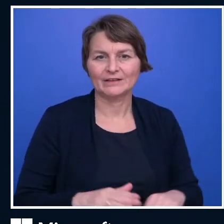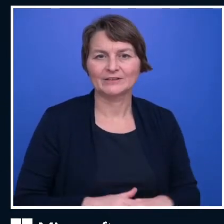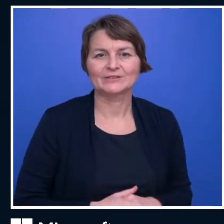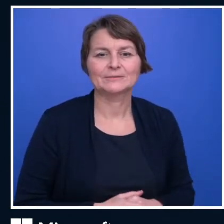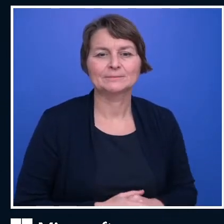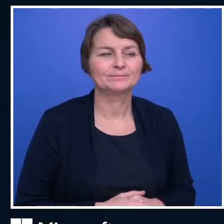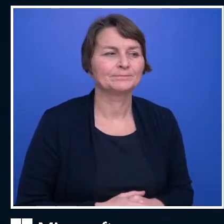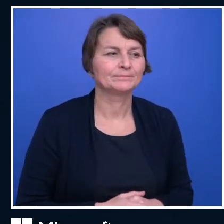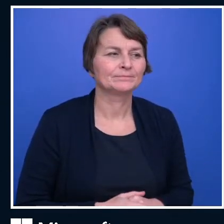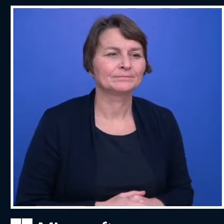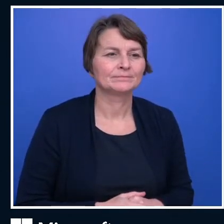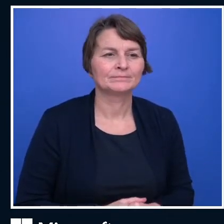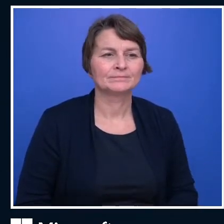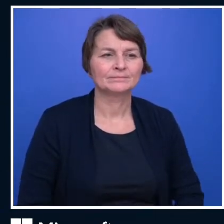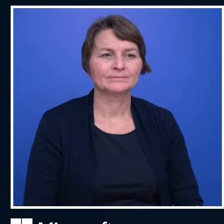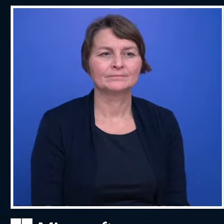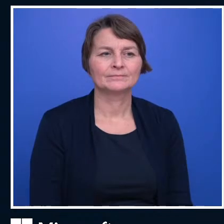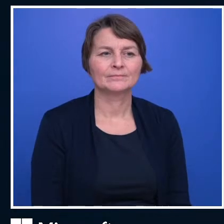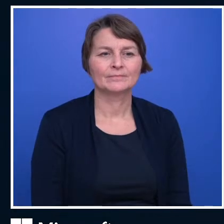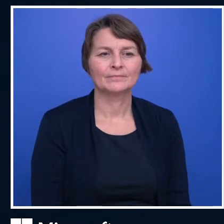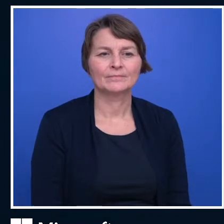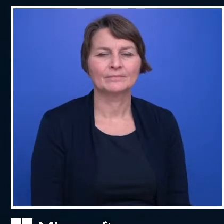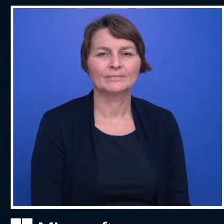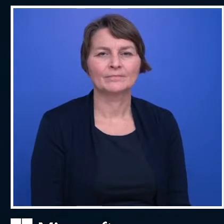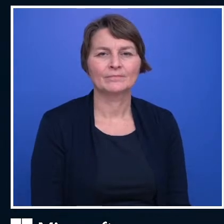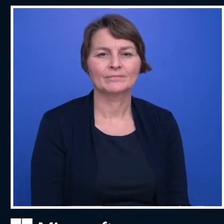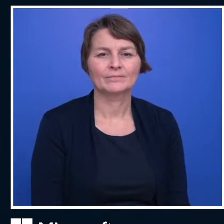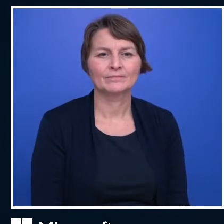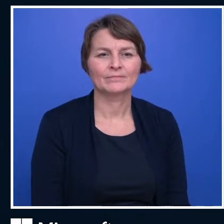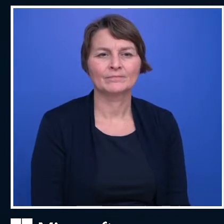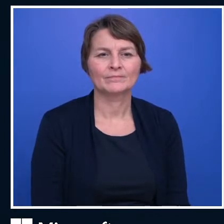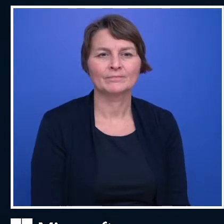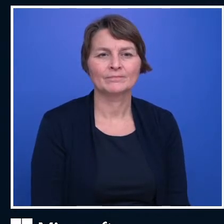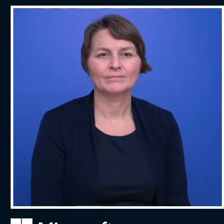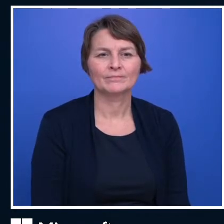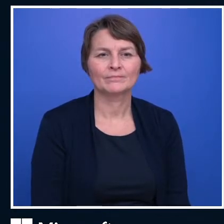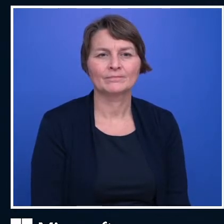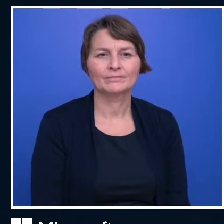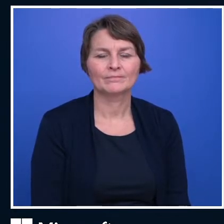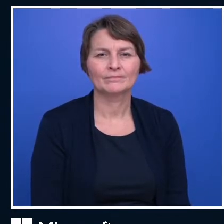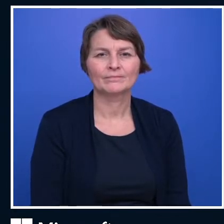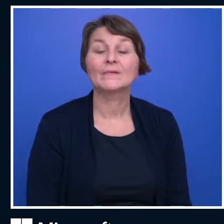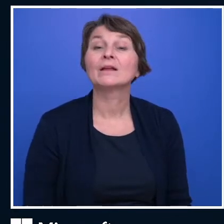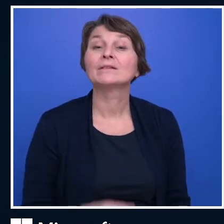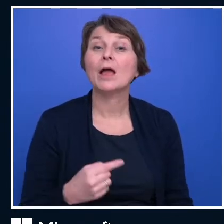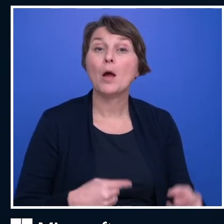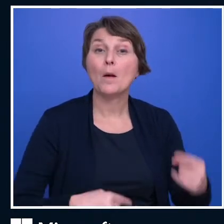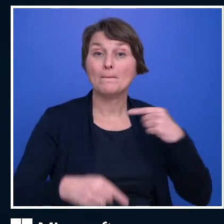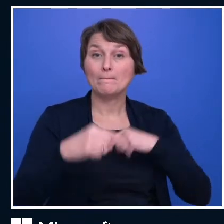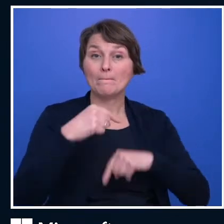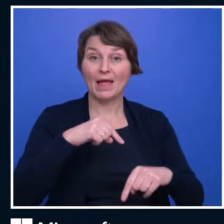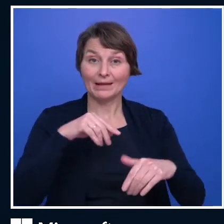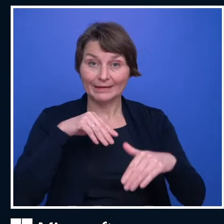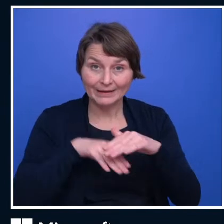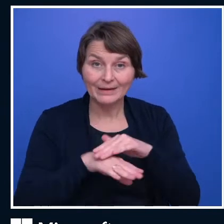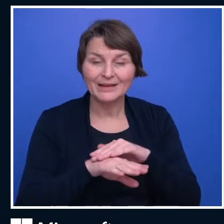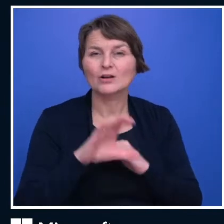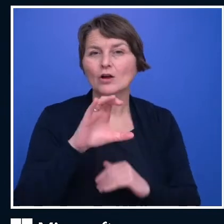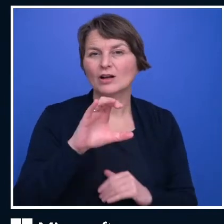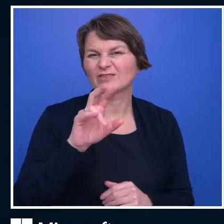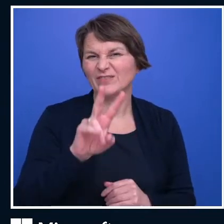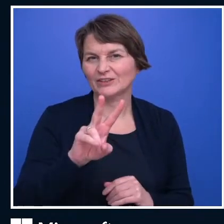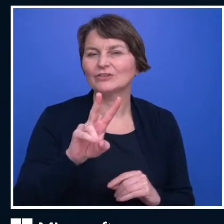5. And at this point, we're going to go back into Custom Vision and add these images to our